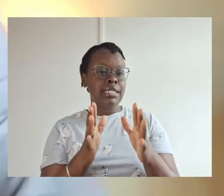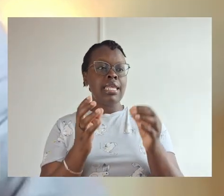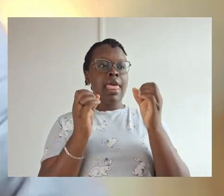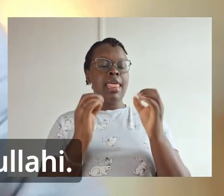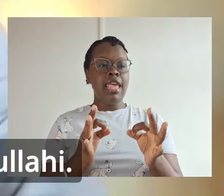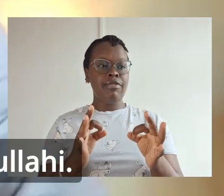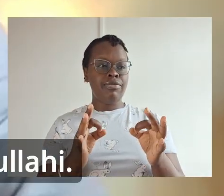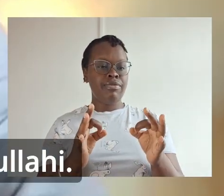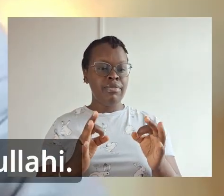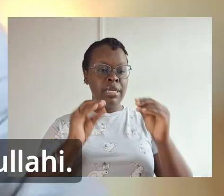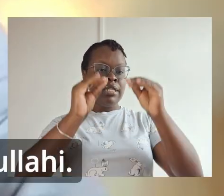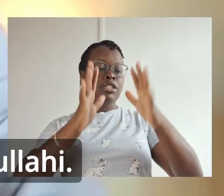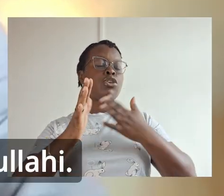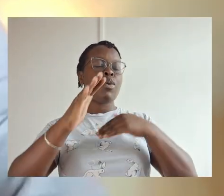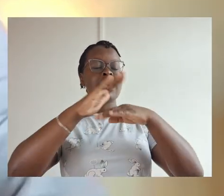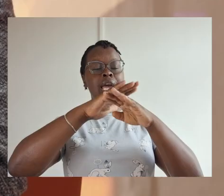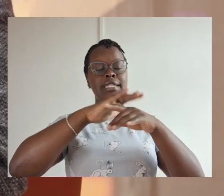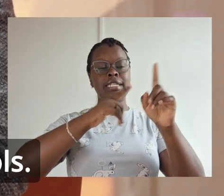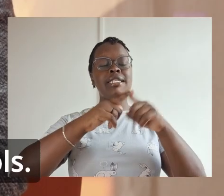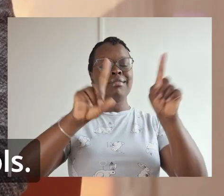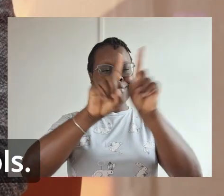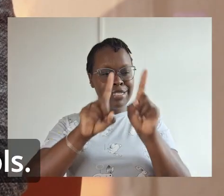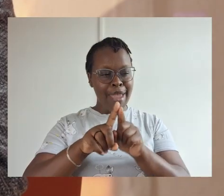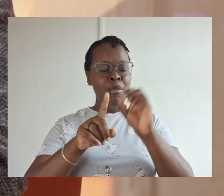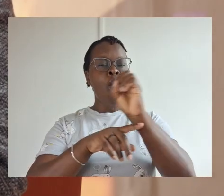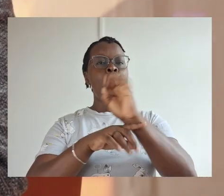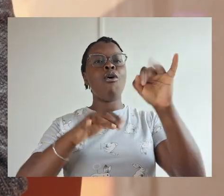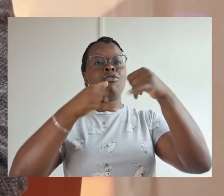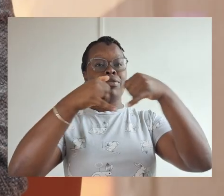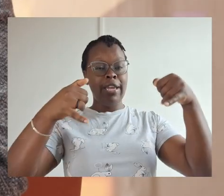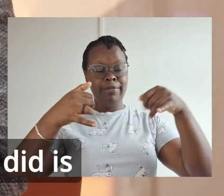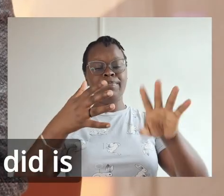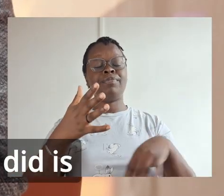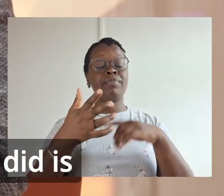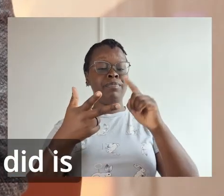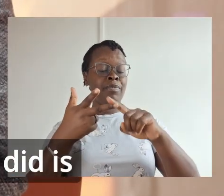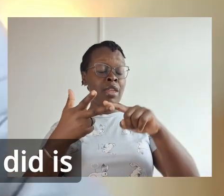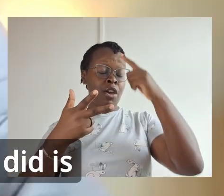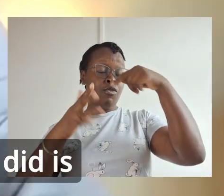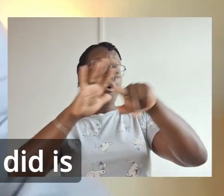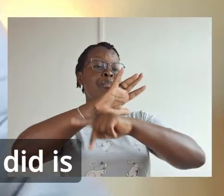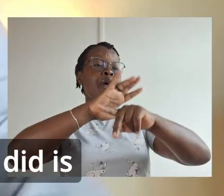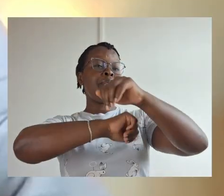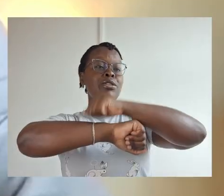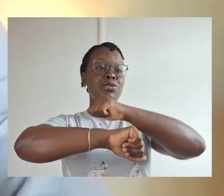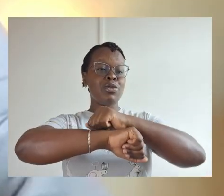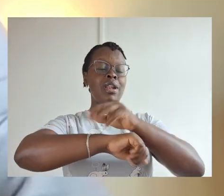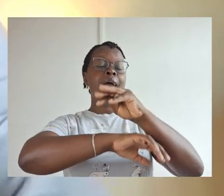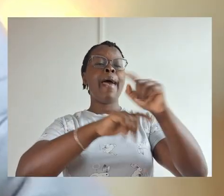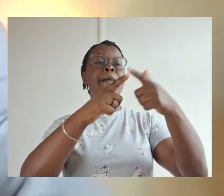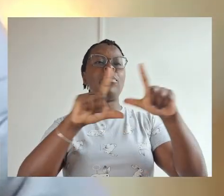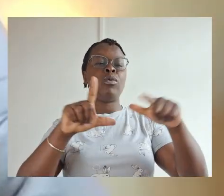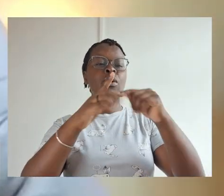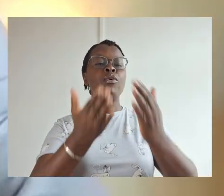had installed them in several schools with Abdullahi. That's for the secondary schools. For the primary schools, what we did is with M-Lugha